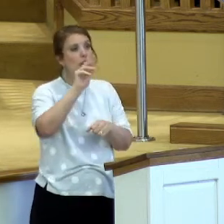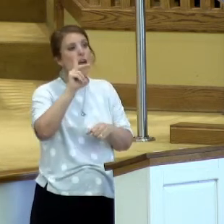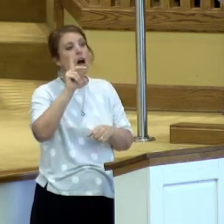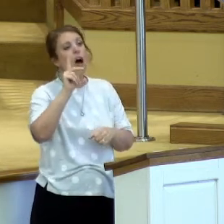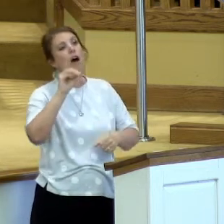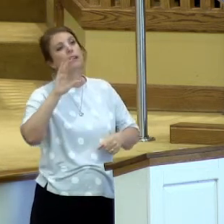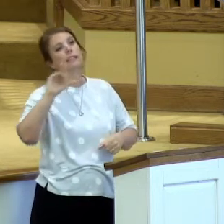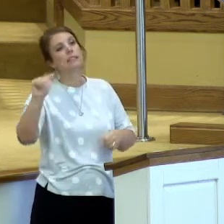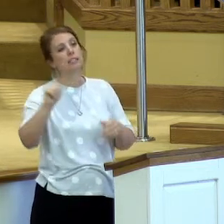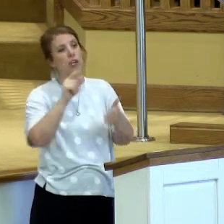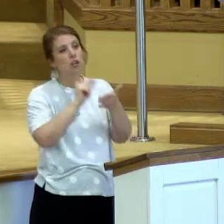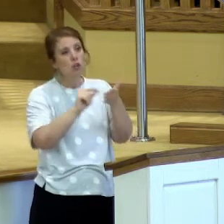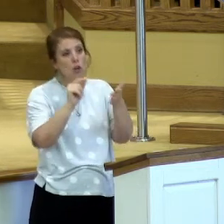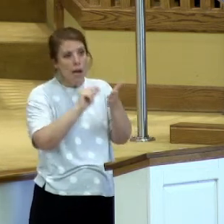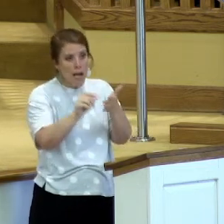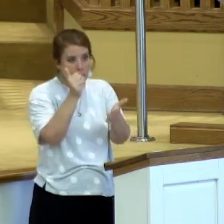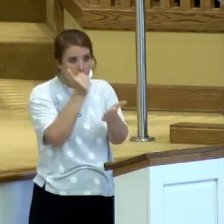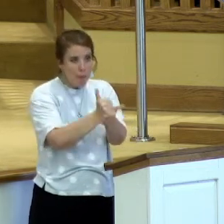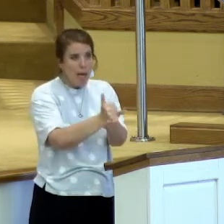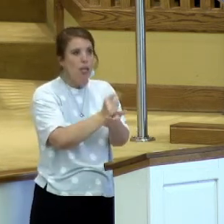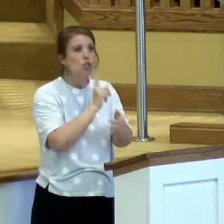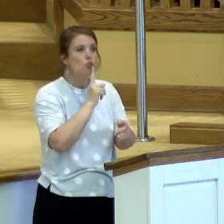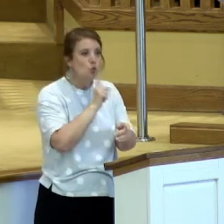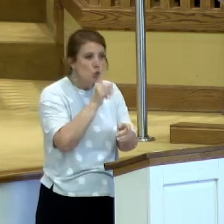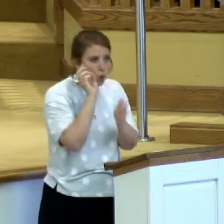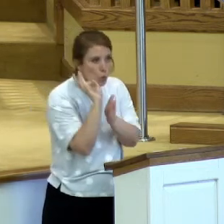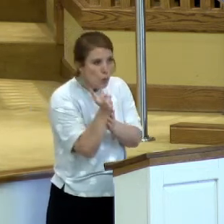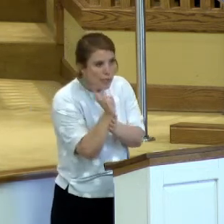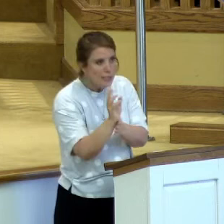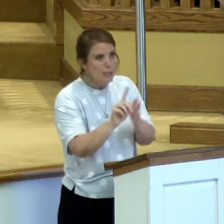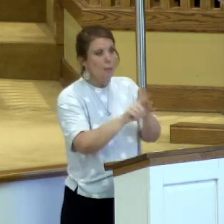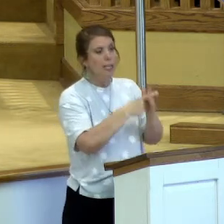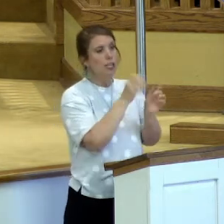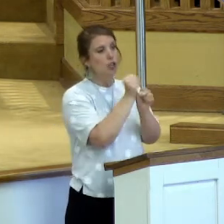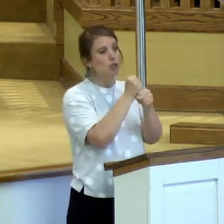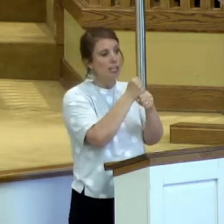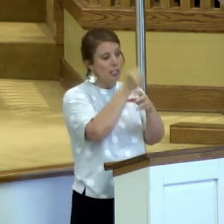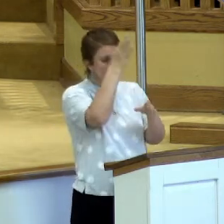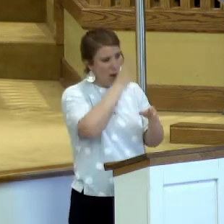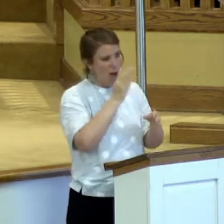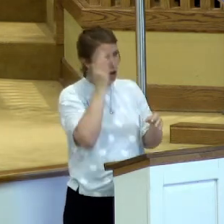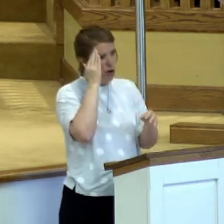write these things, saith the Amen, the faithful and true witness, the beginning of the creation of God.